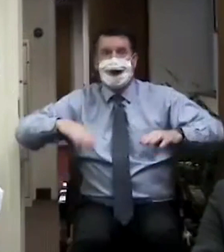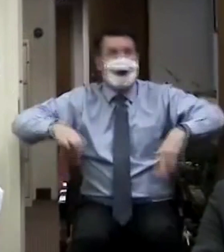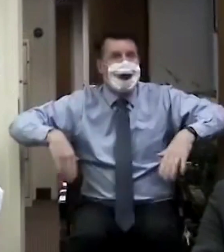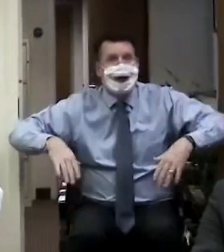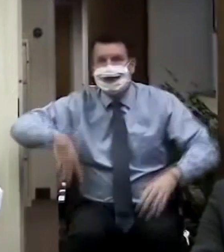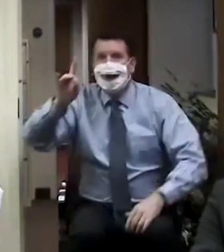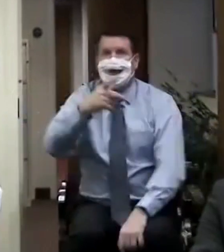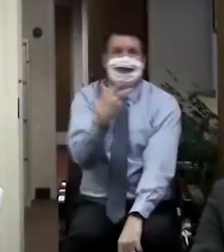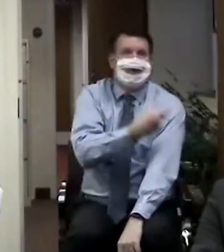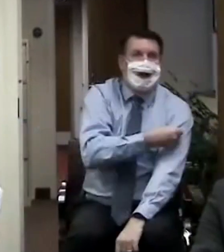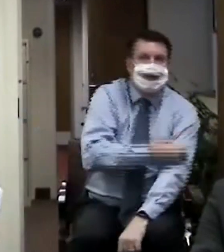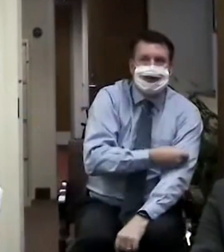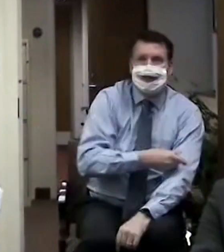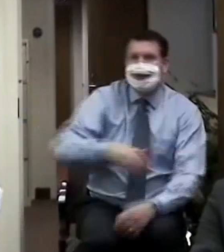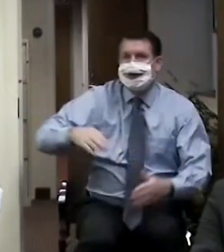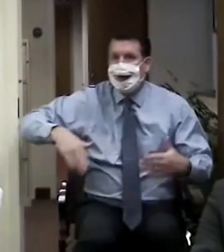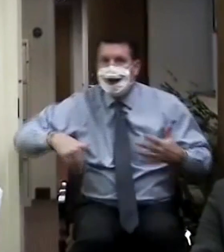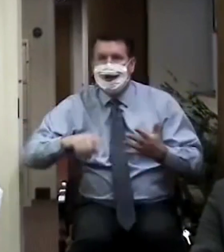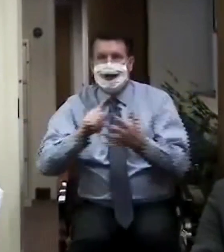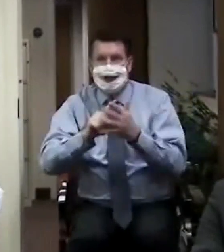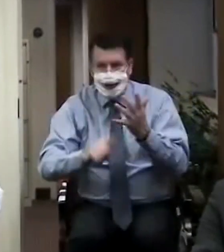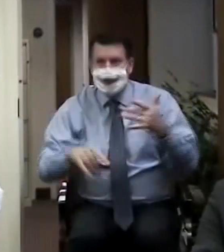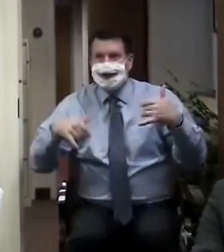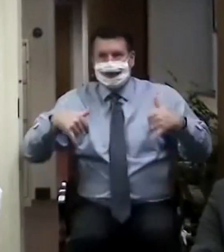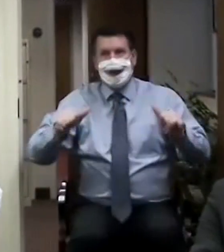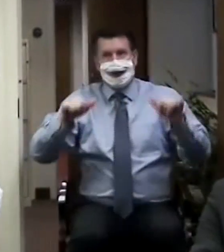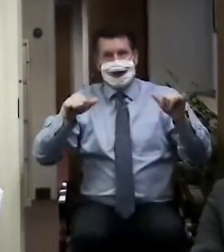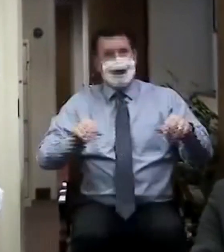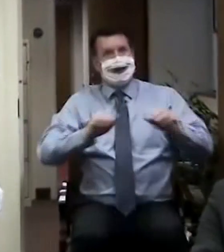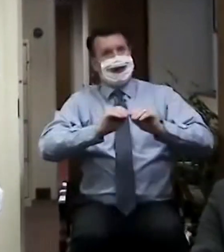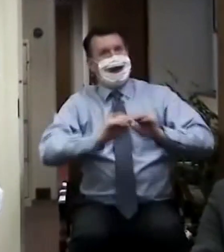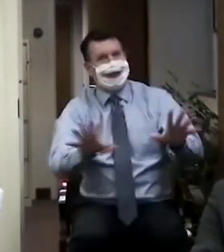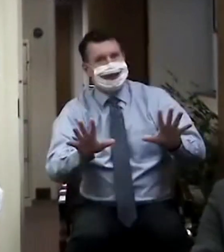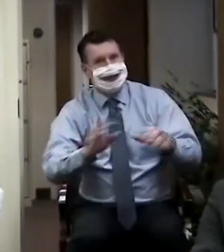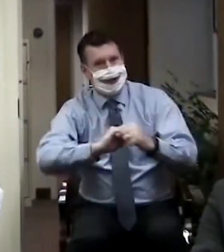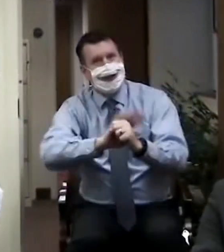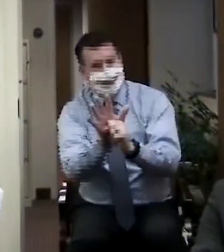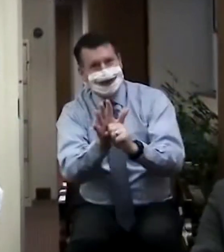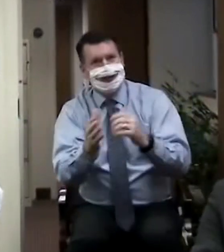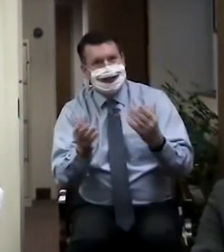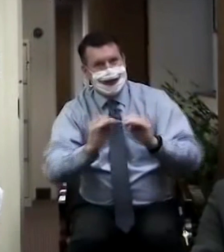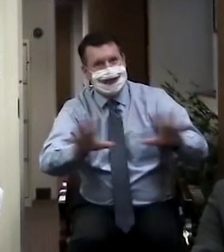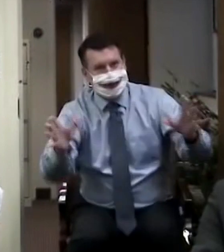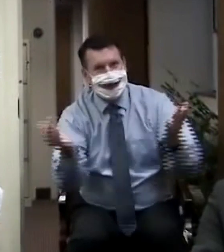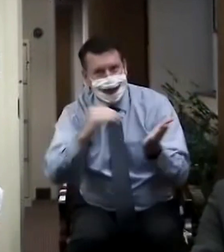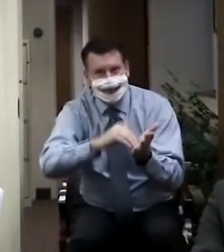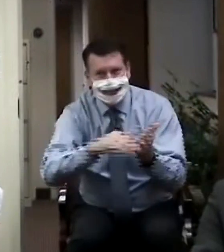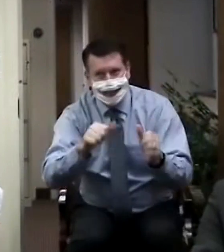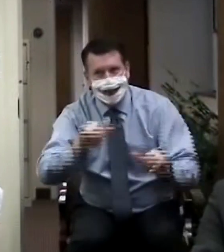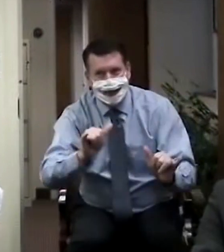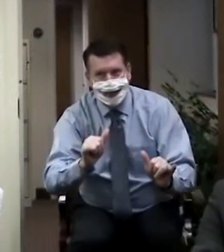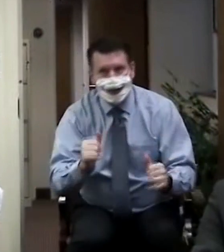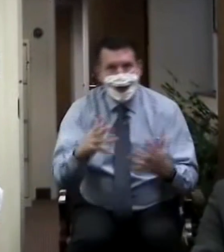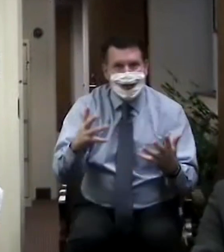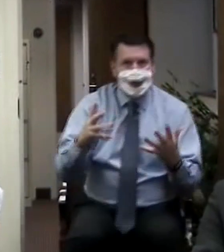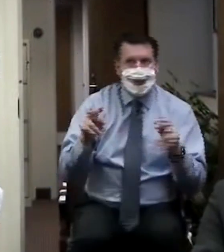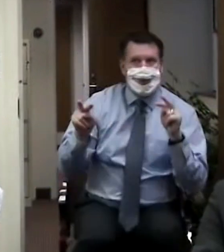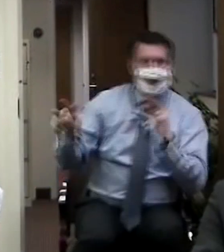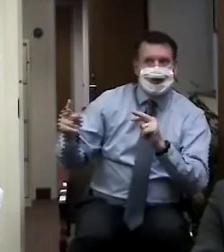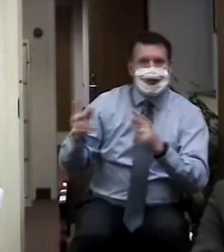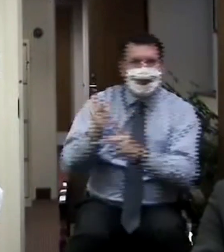our revenue, whatever that revenue will be in the future, whether it be at 70%, 80%, or 90% of our pre-COVID